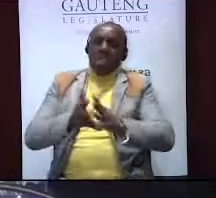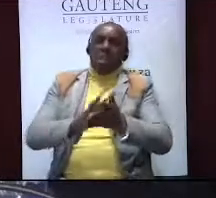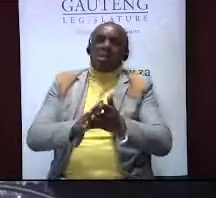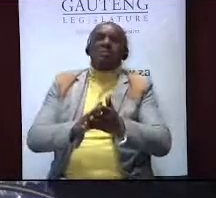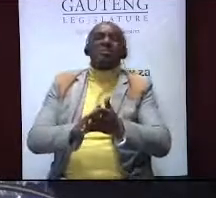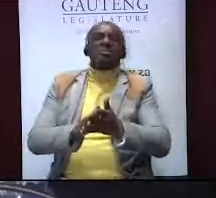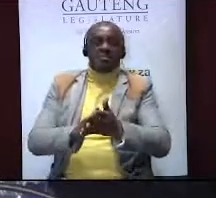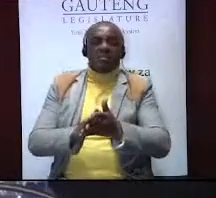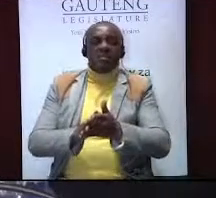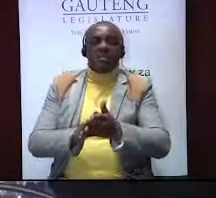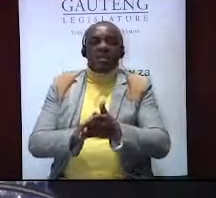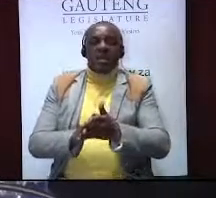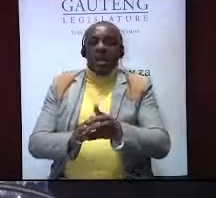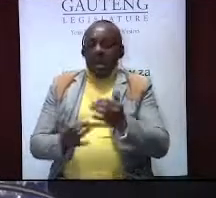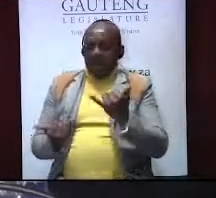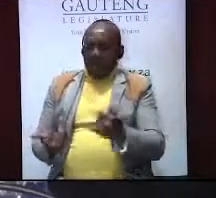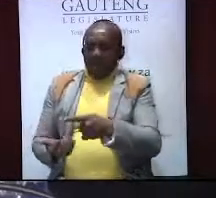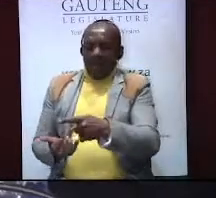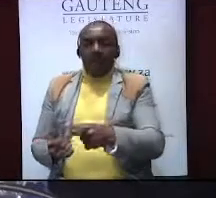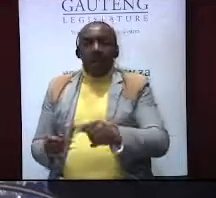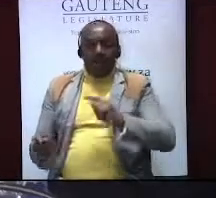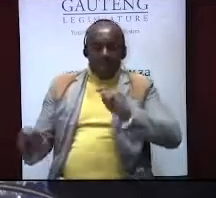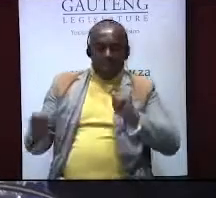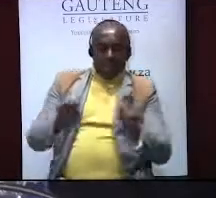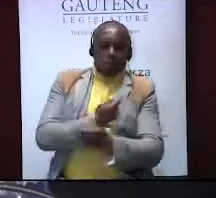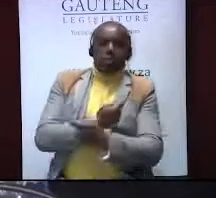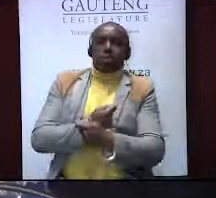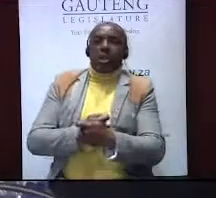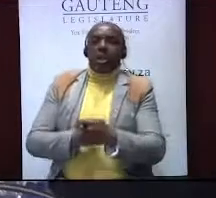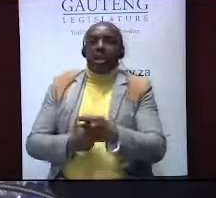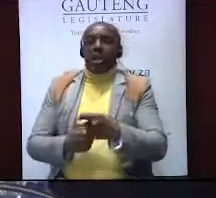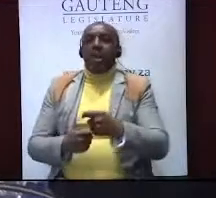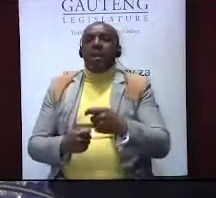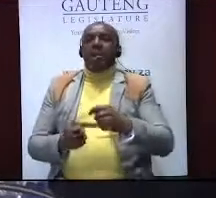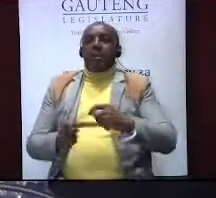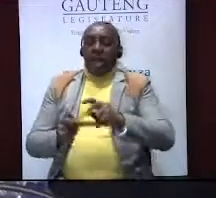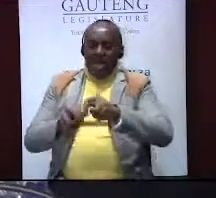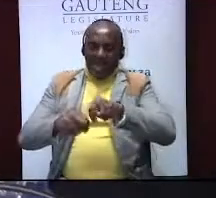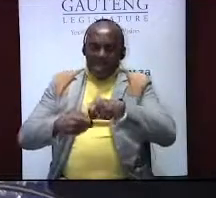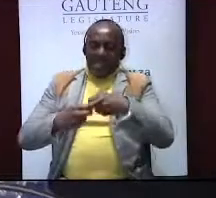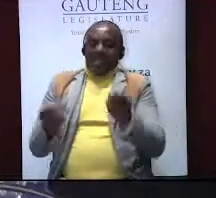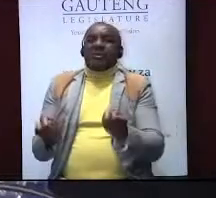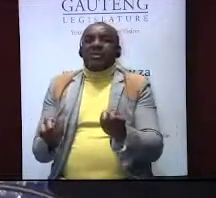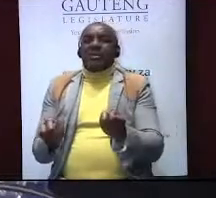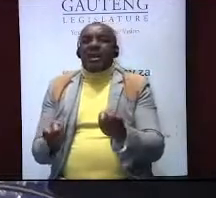being serial killers, serial rapists.